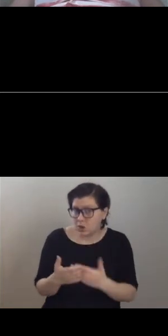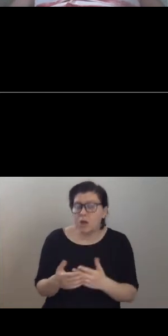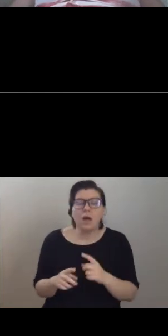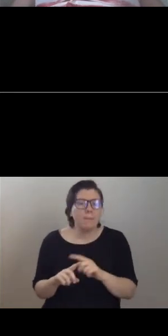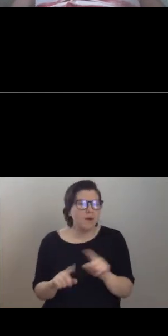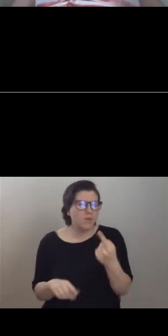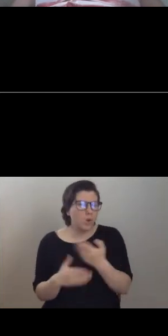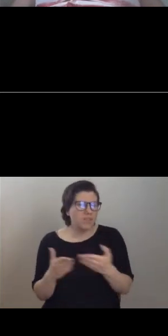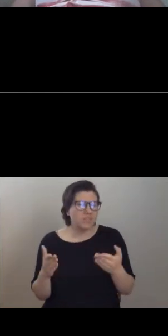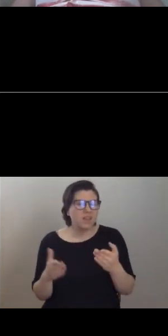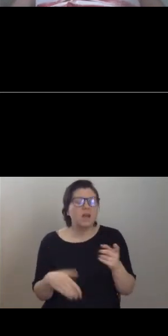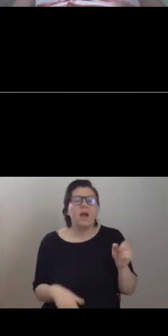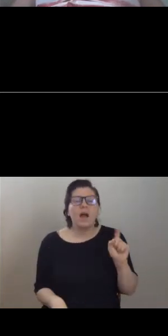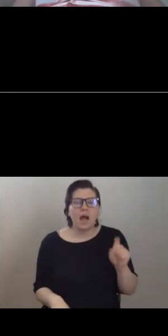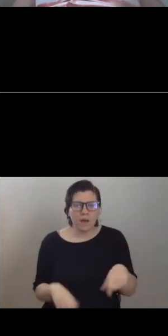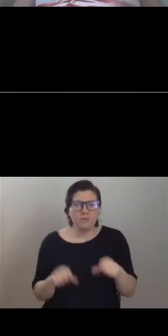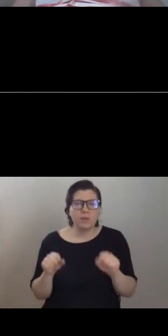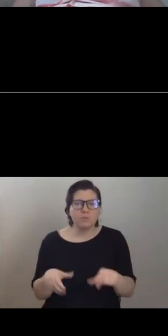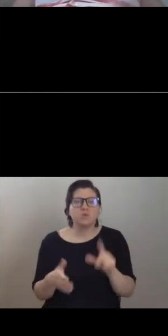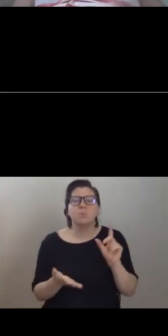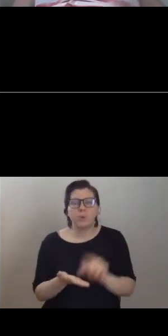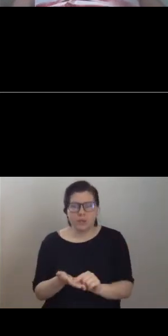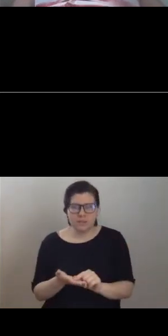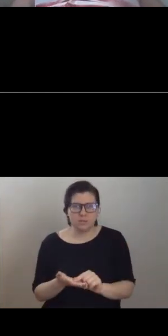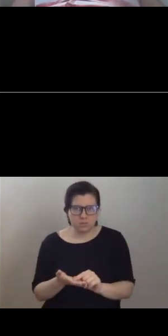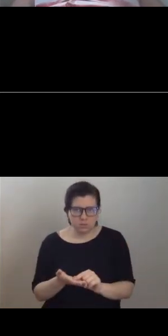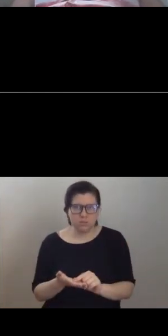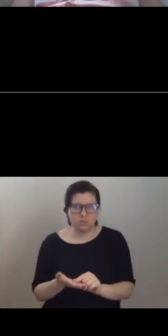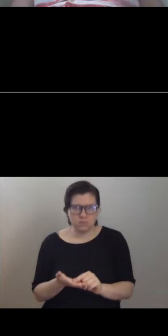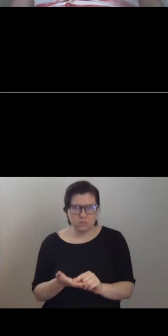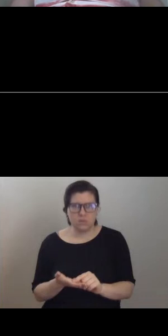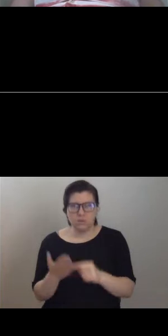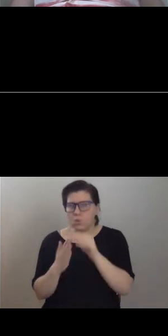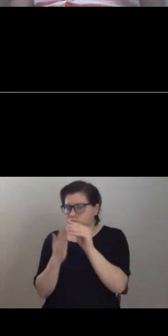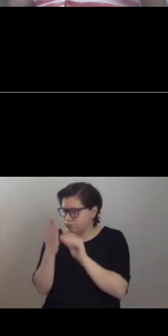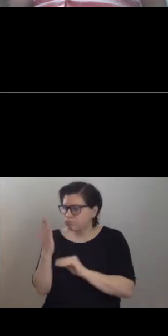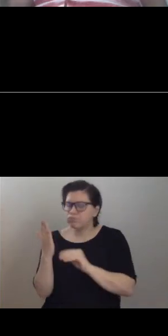you do have to be able to print it out and